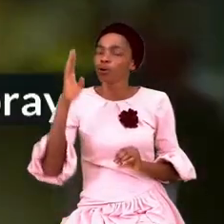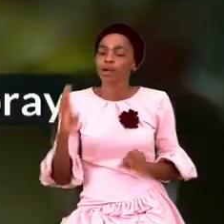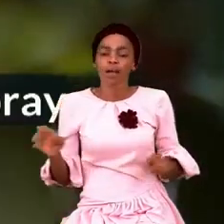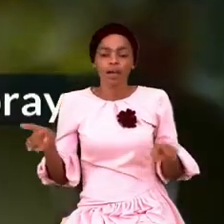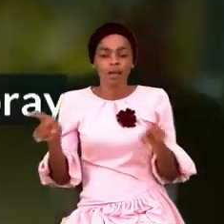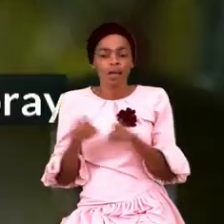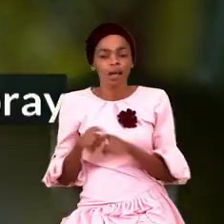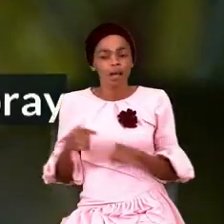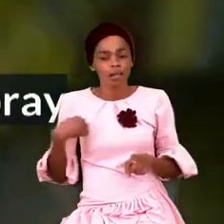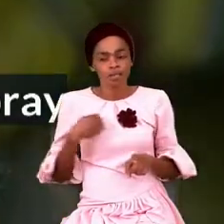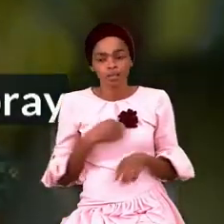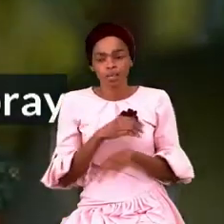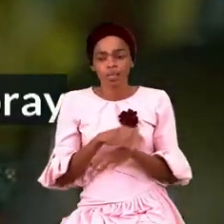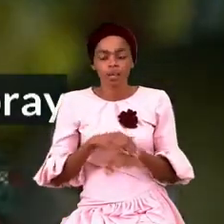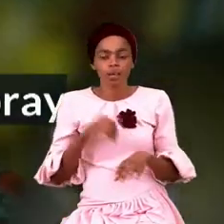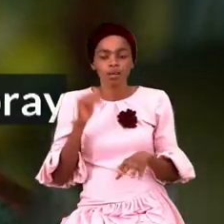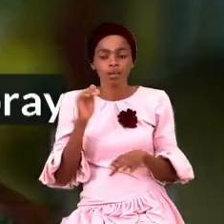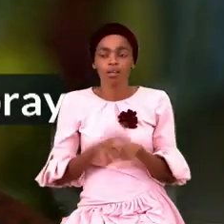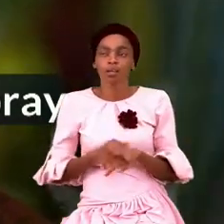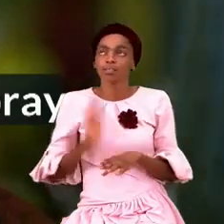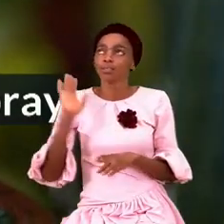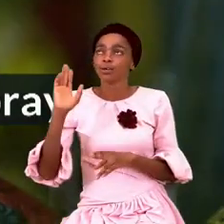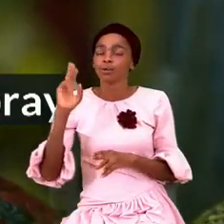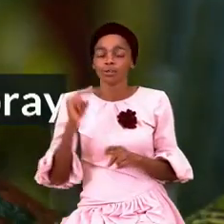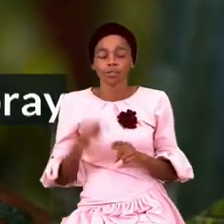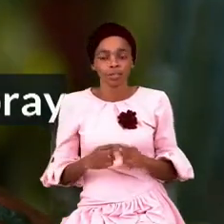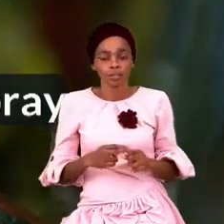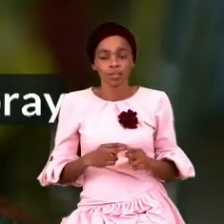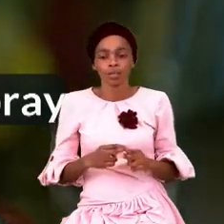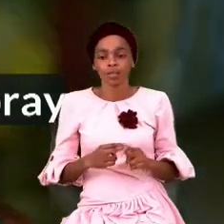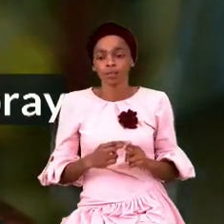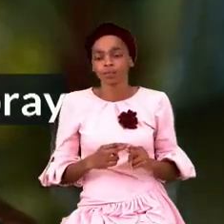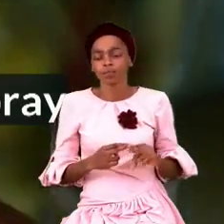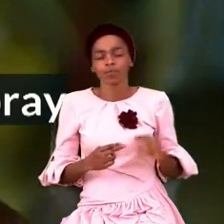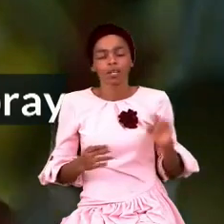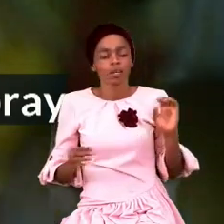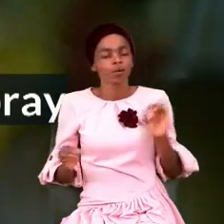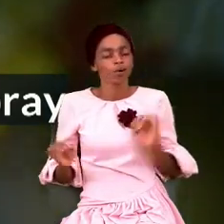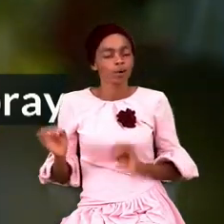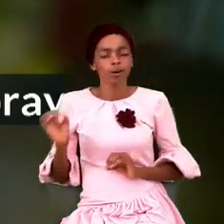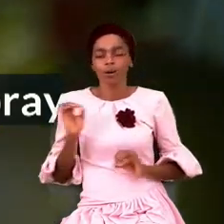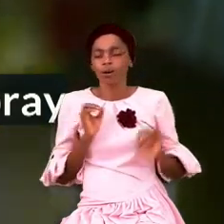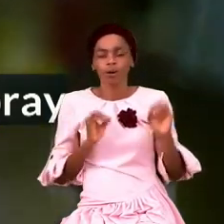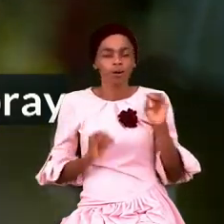Oh God, pour out your mercy